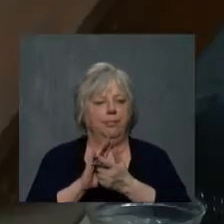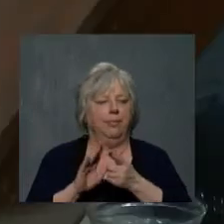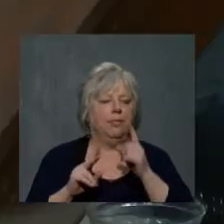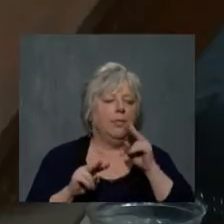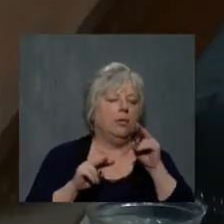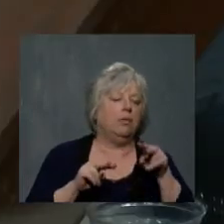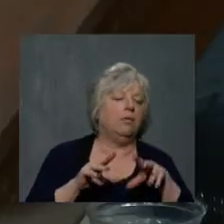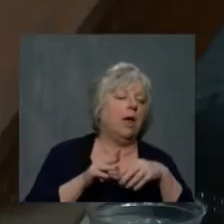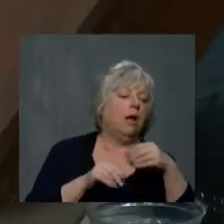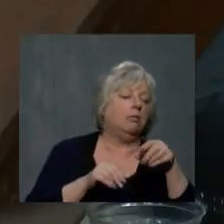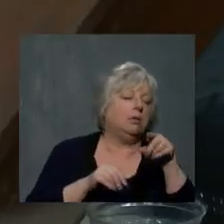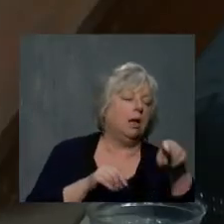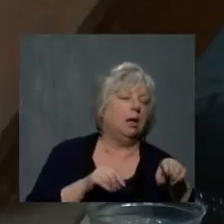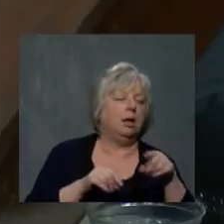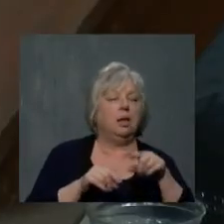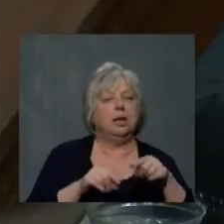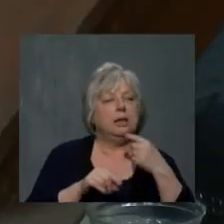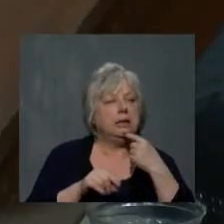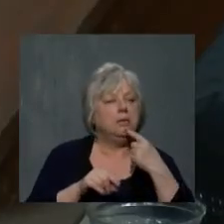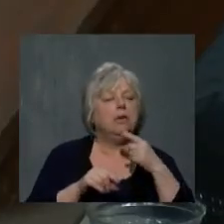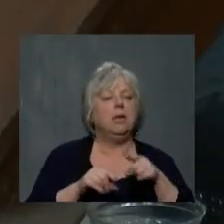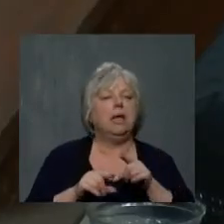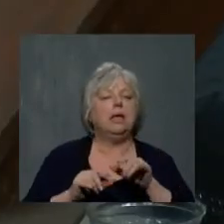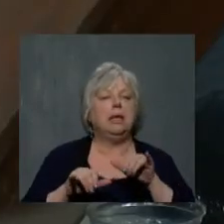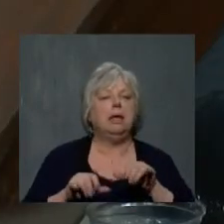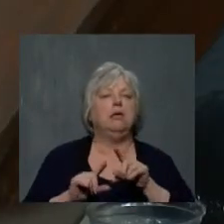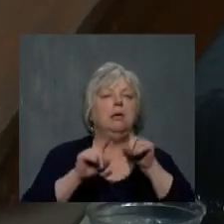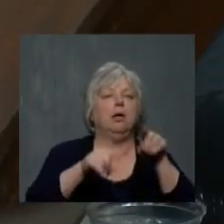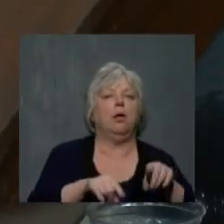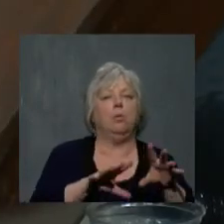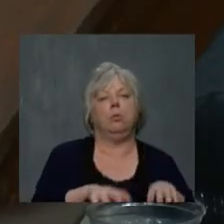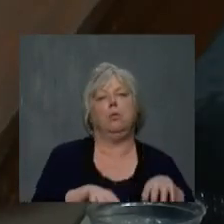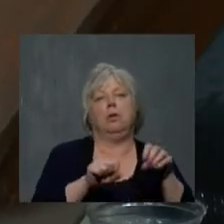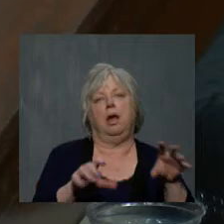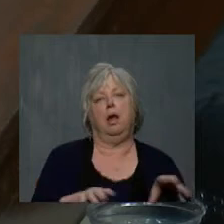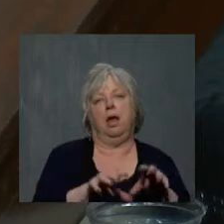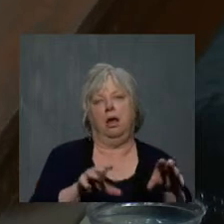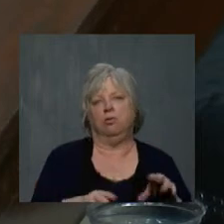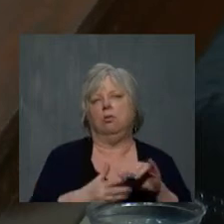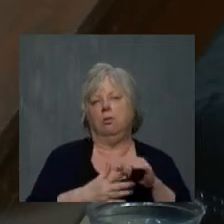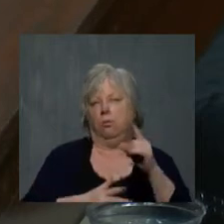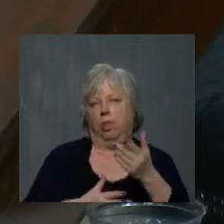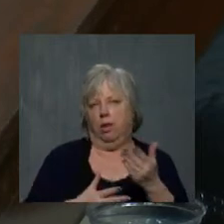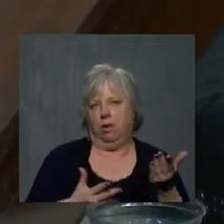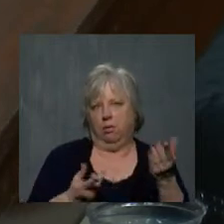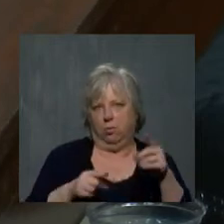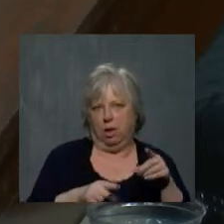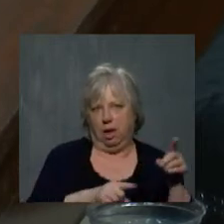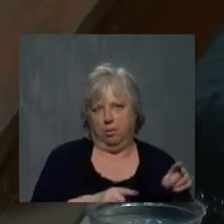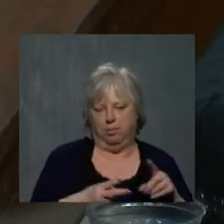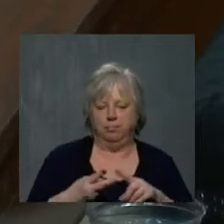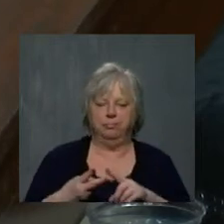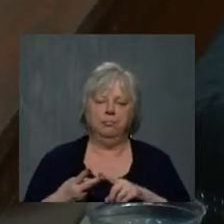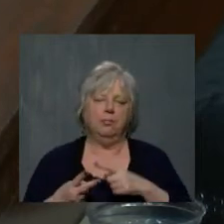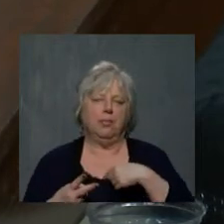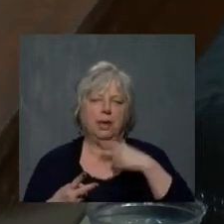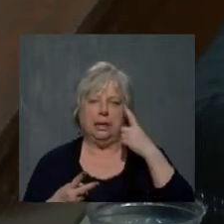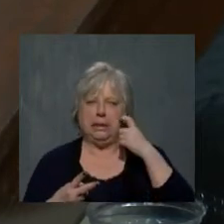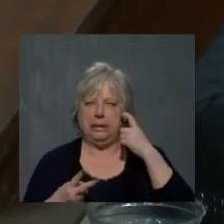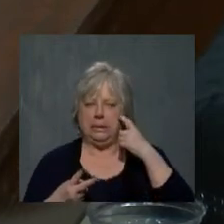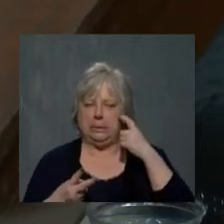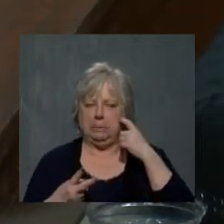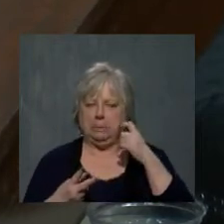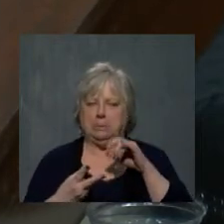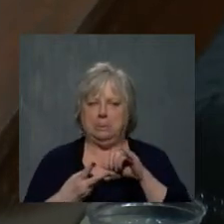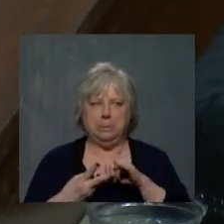city limits and is serious, the officer can still take action. That's one thing that will happen. The second thing that I suspect will happen is